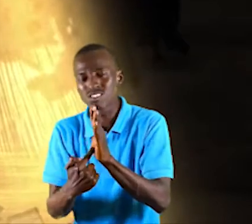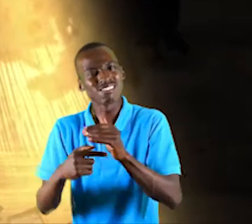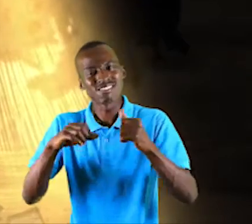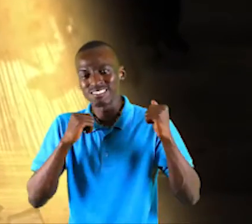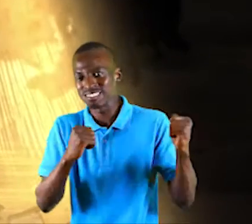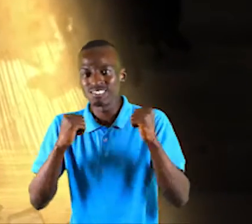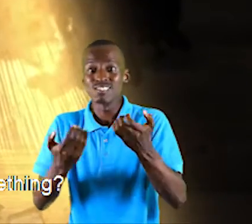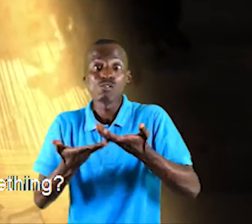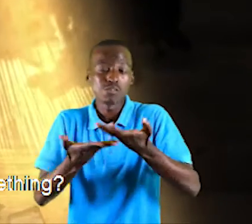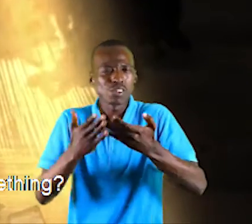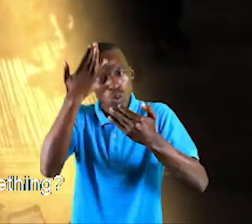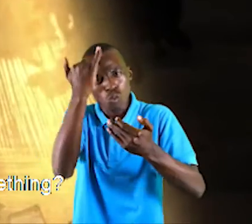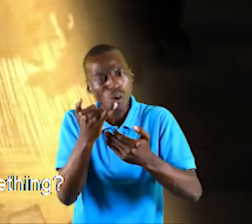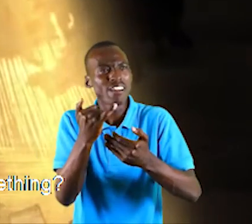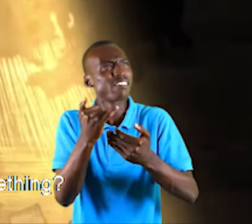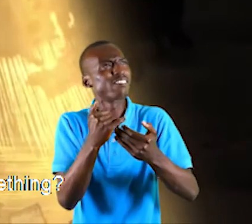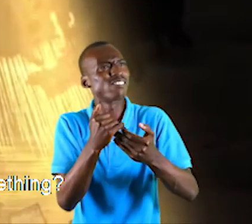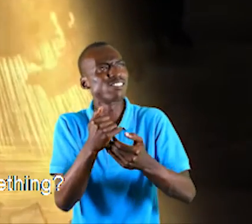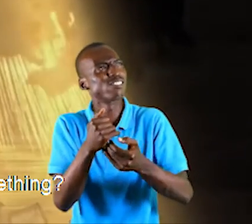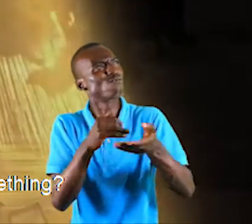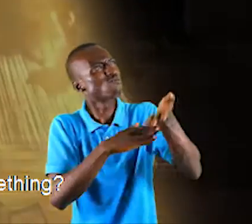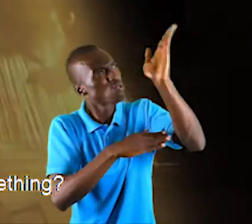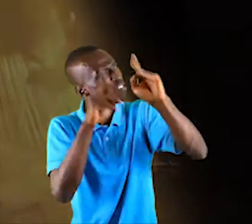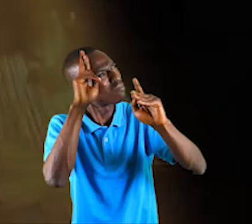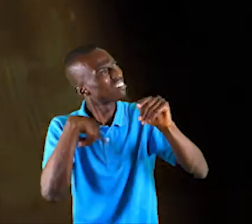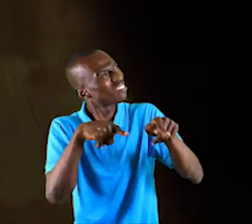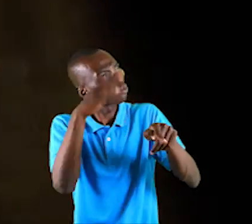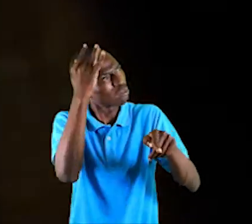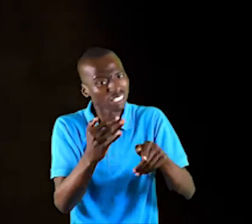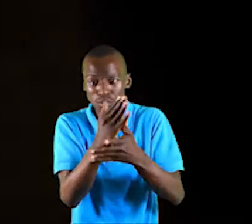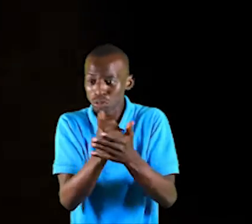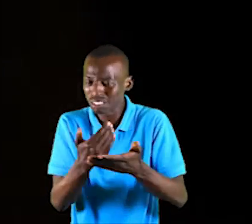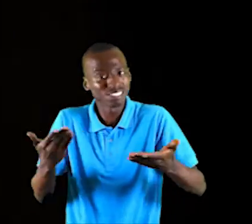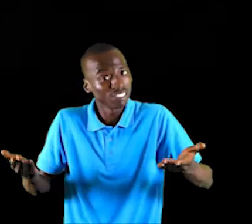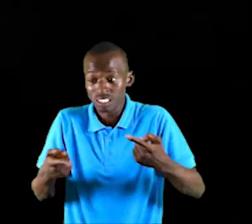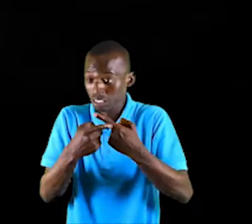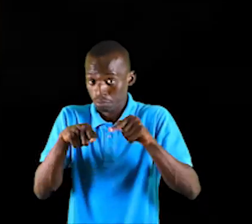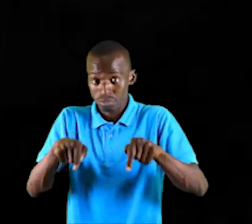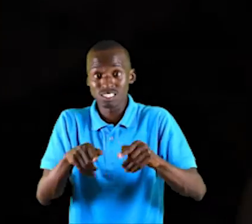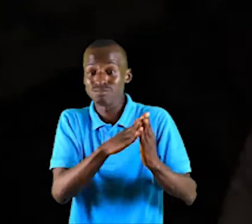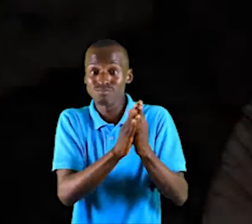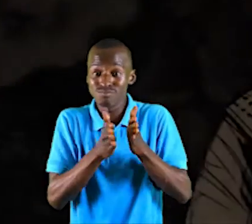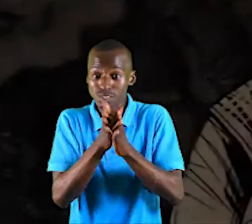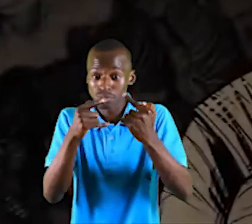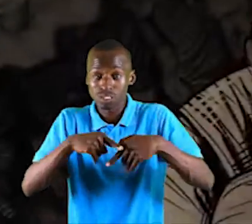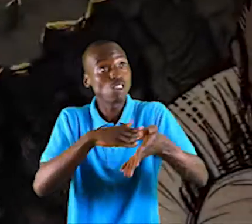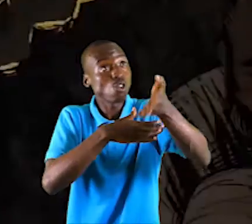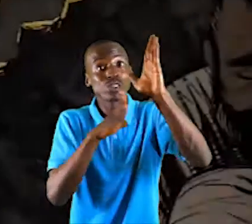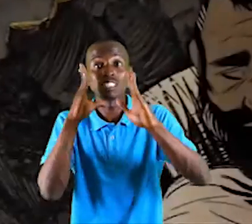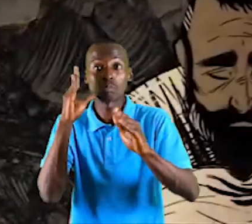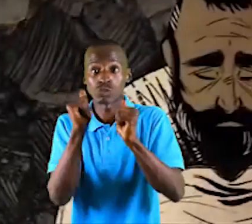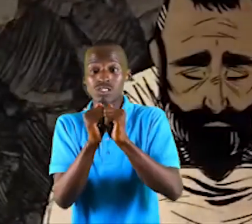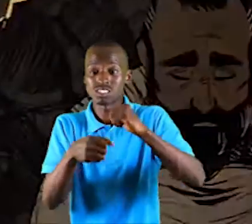really weird conversation. Why would God need to be reminded of something? Yeah, it does seem odd, but this dialogue is inviting us into